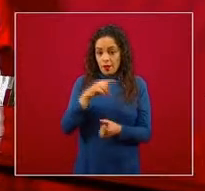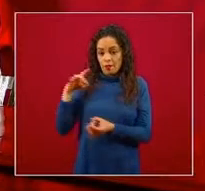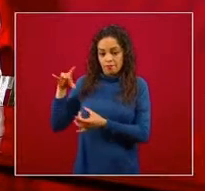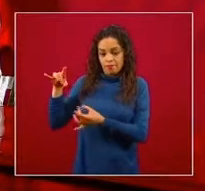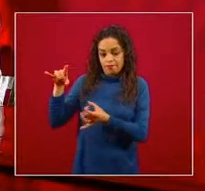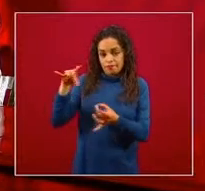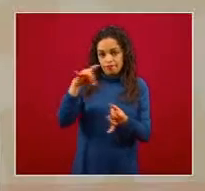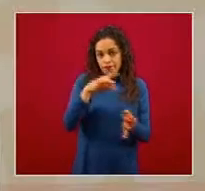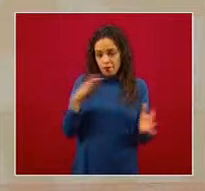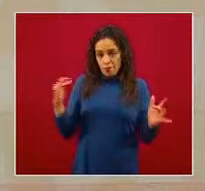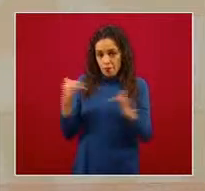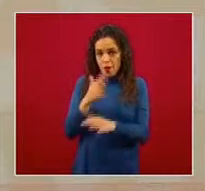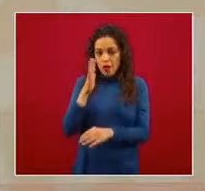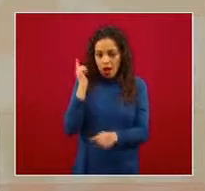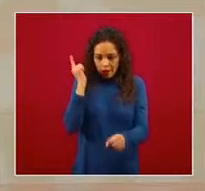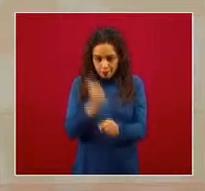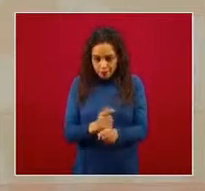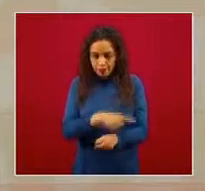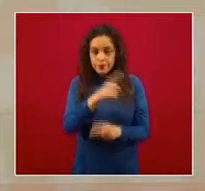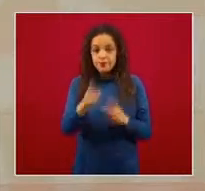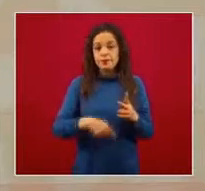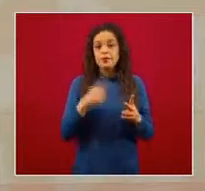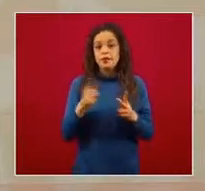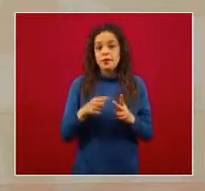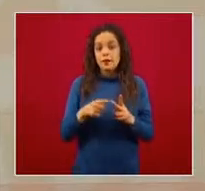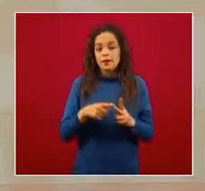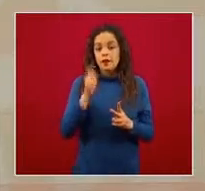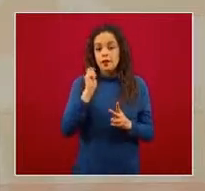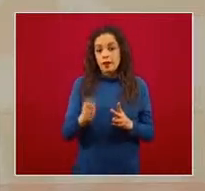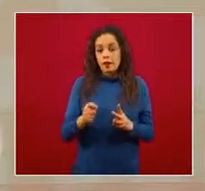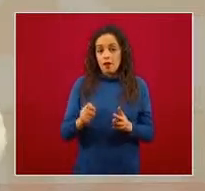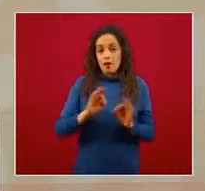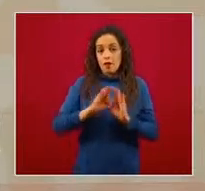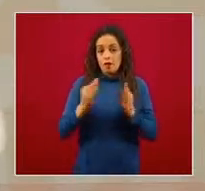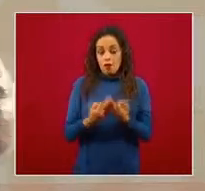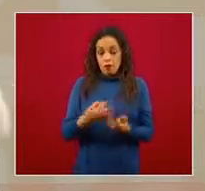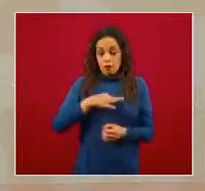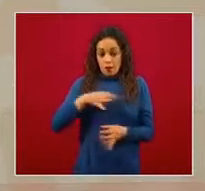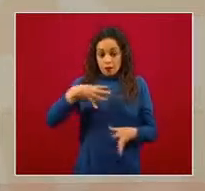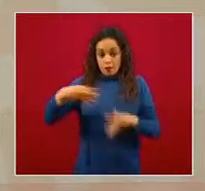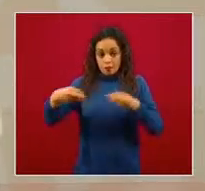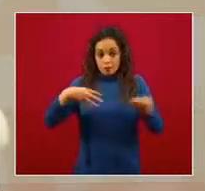First of all, we know that because we monitor the mobilization, and second, because